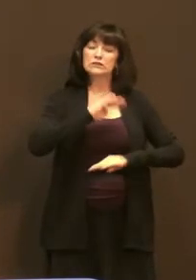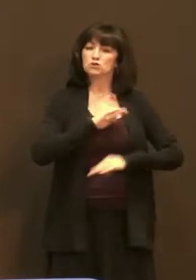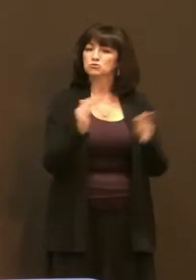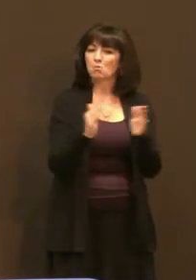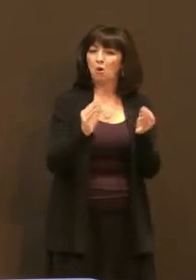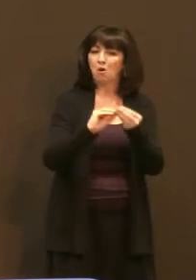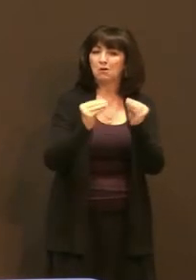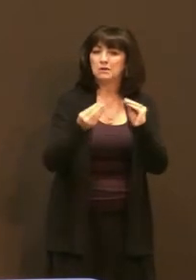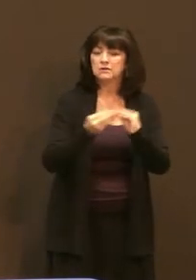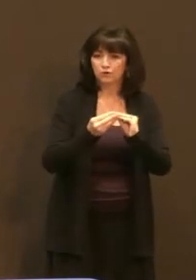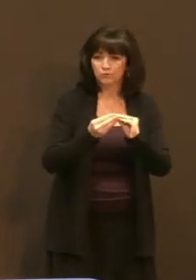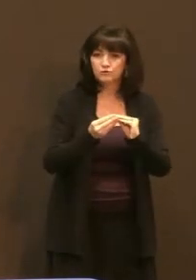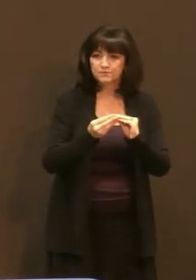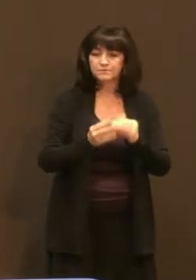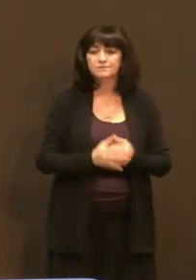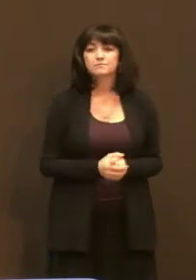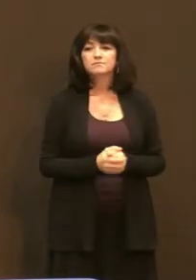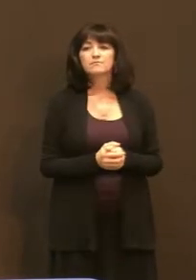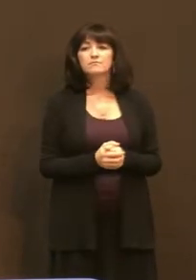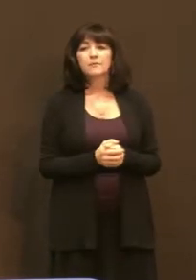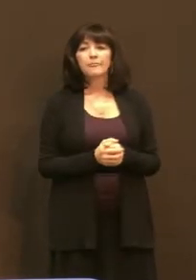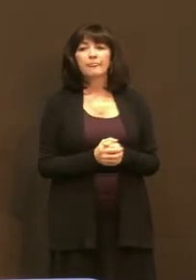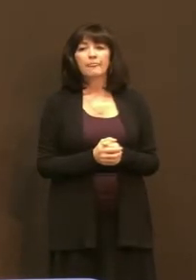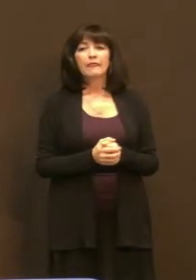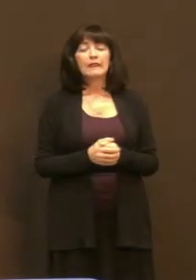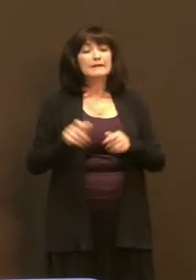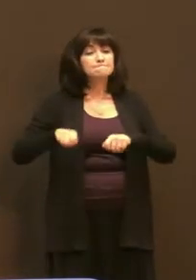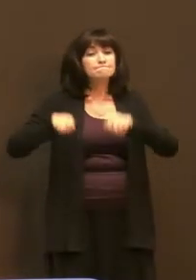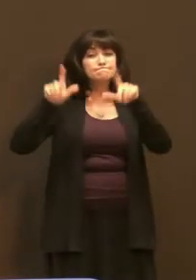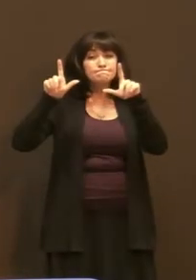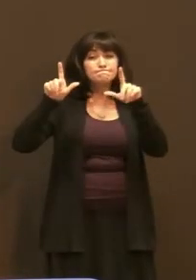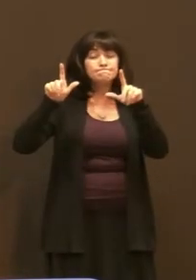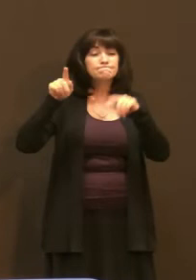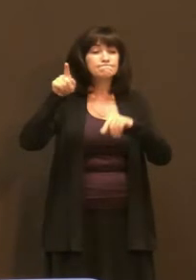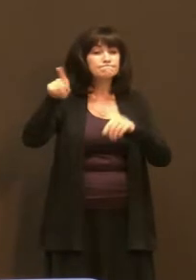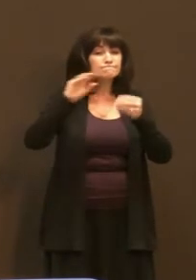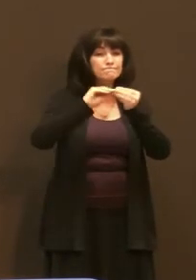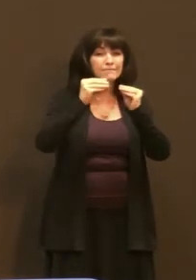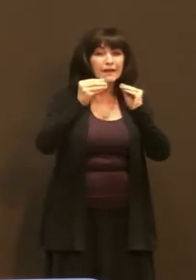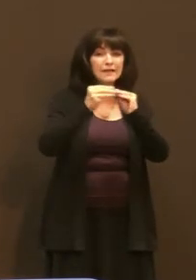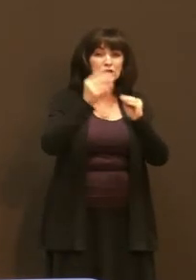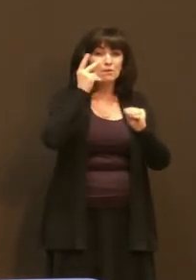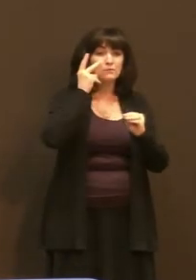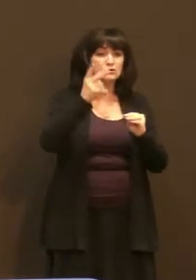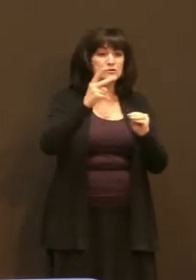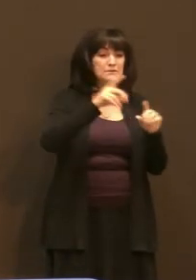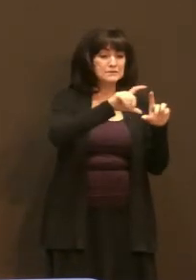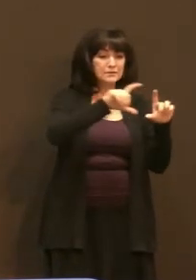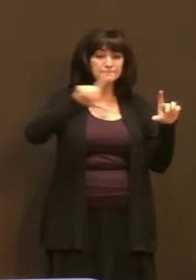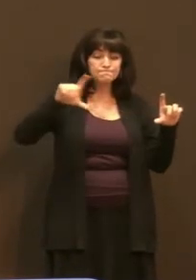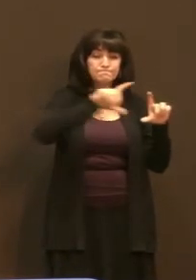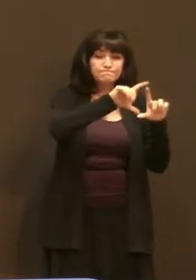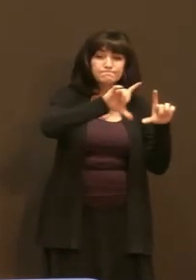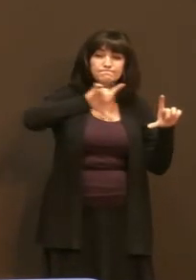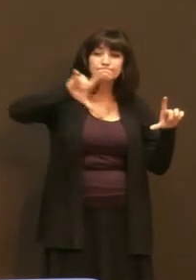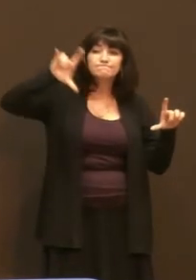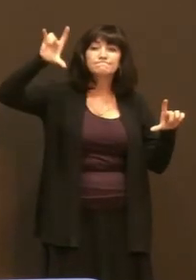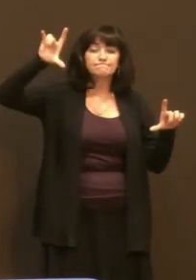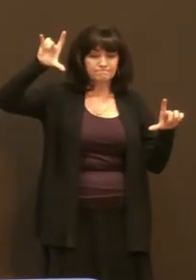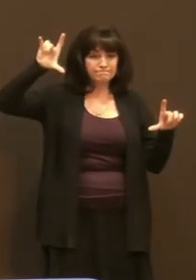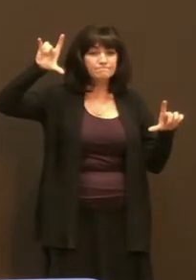So here's the projection graph that we've been working with. We started with a graph that